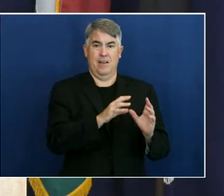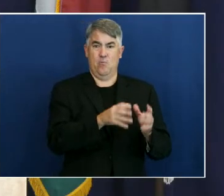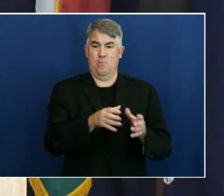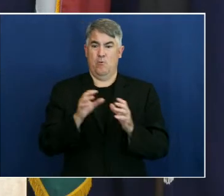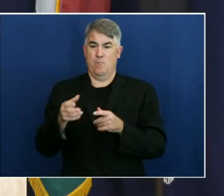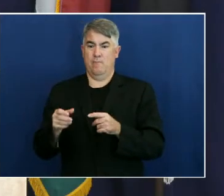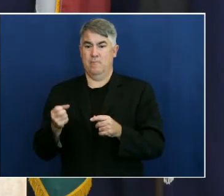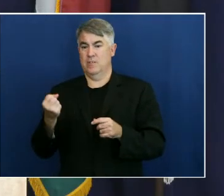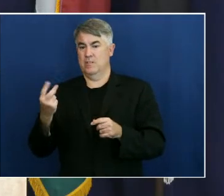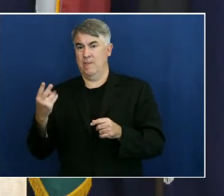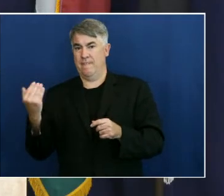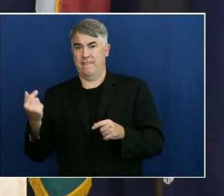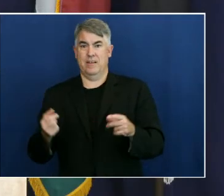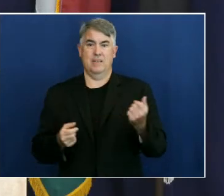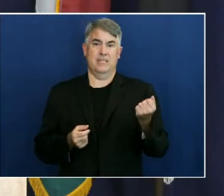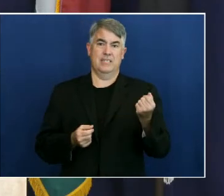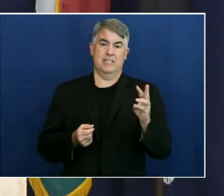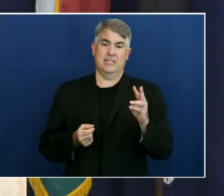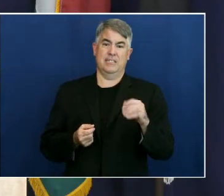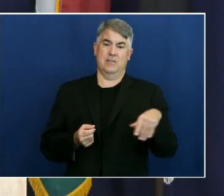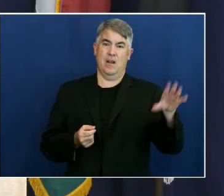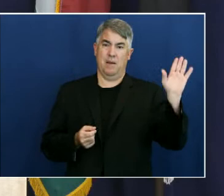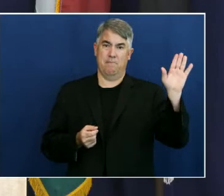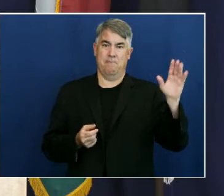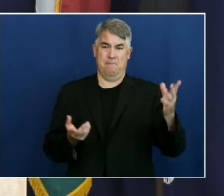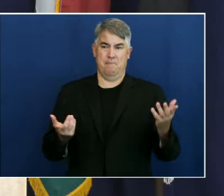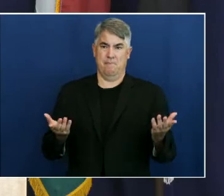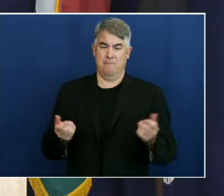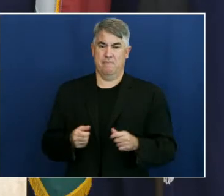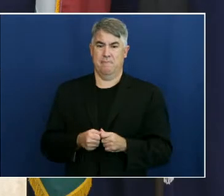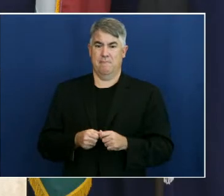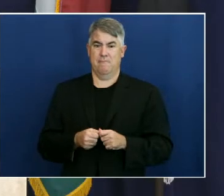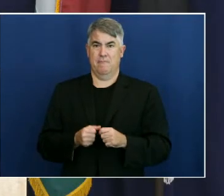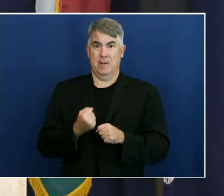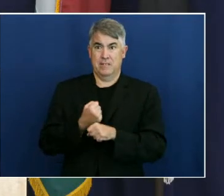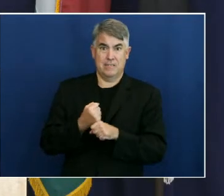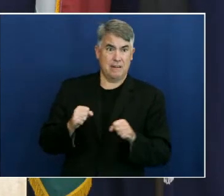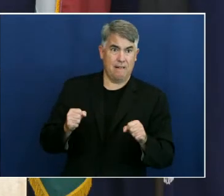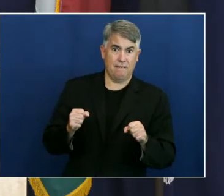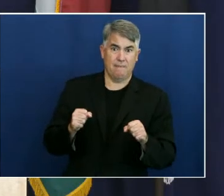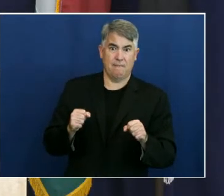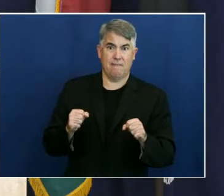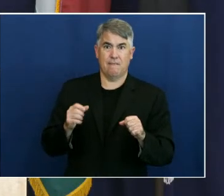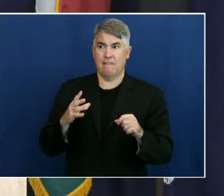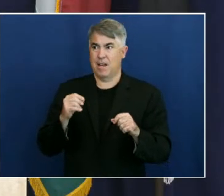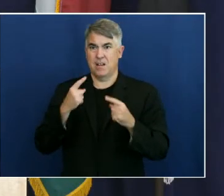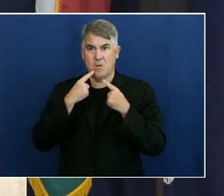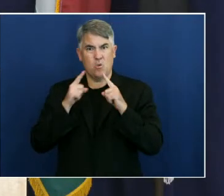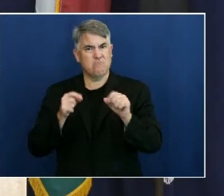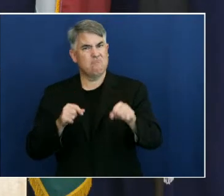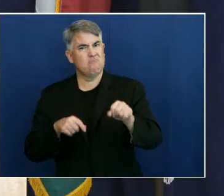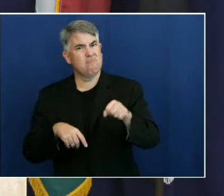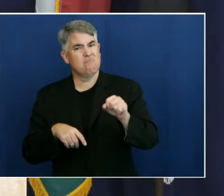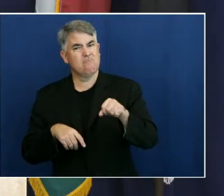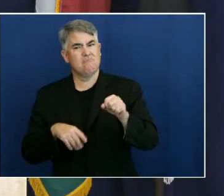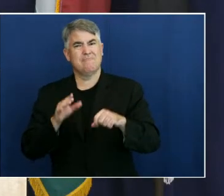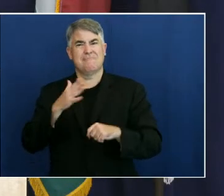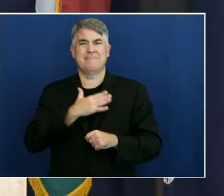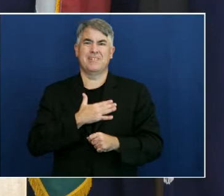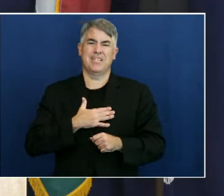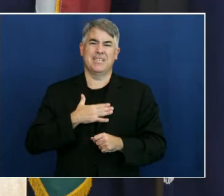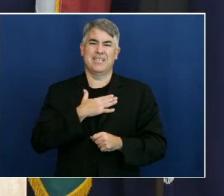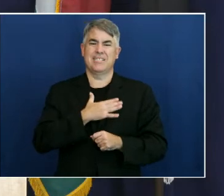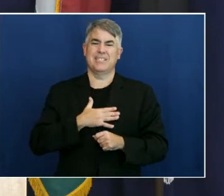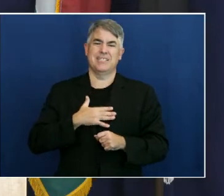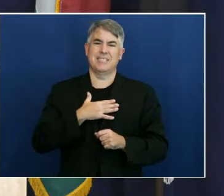safe and effective. So I encourage parents to seriously consider getting their children vaccinated, and if you're not